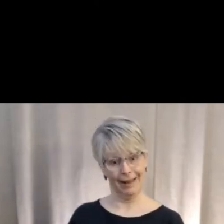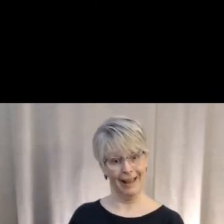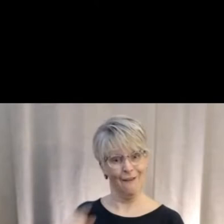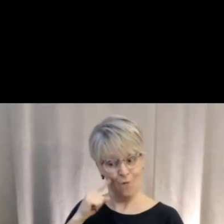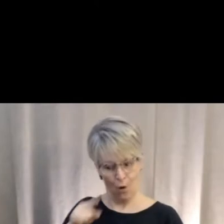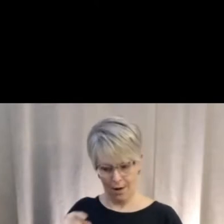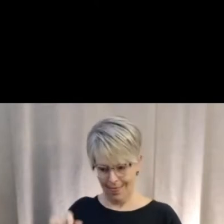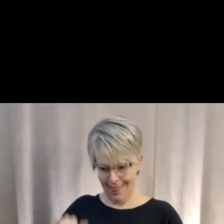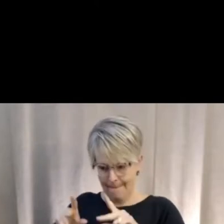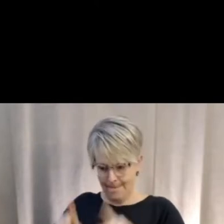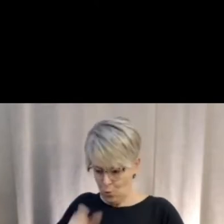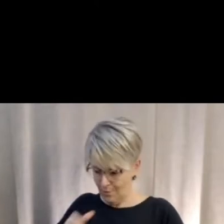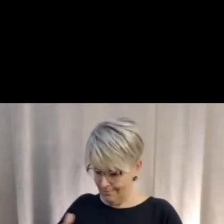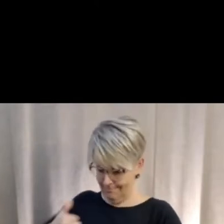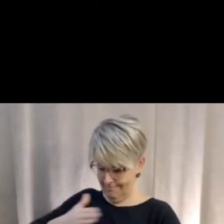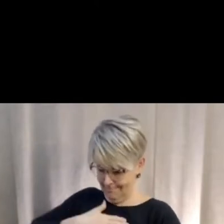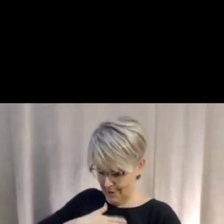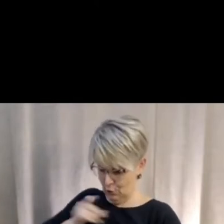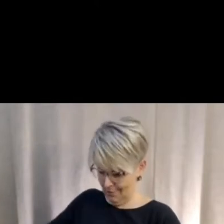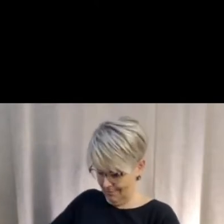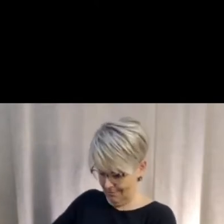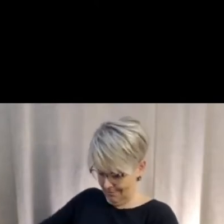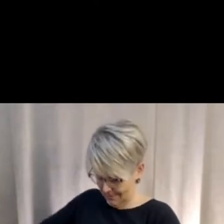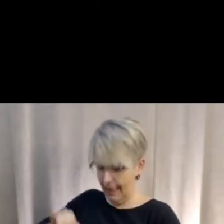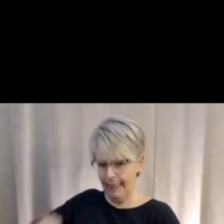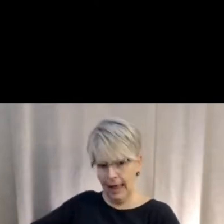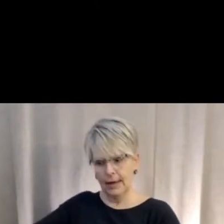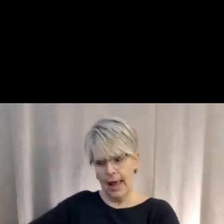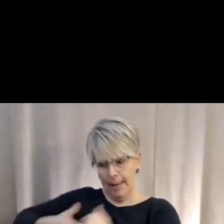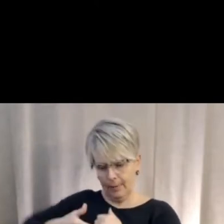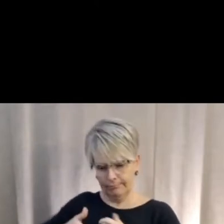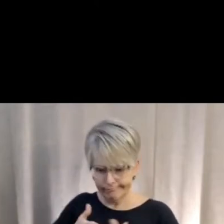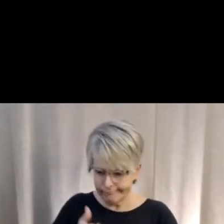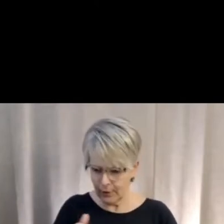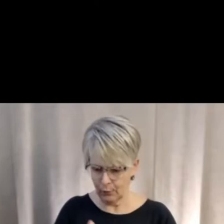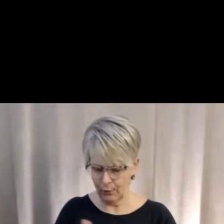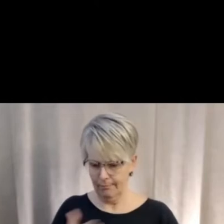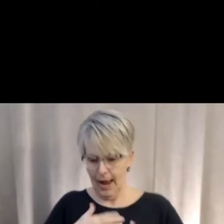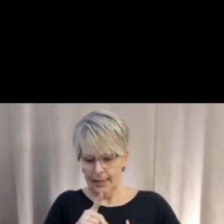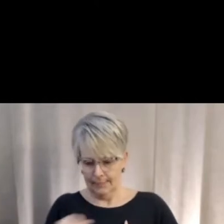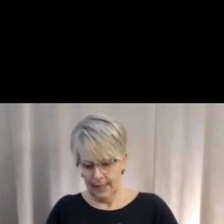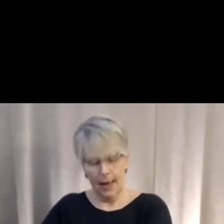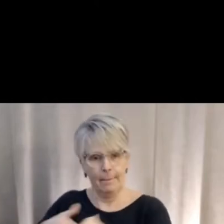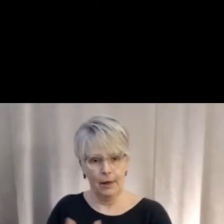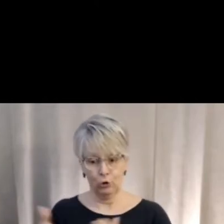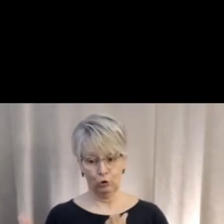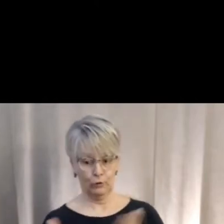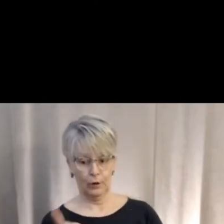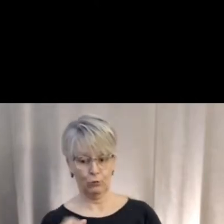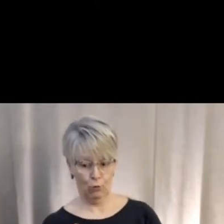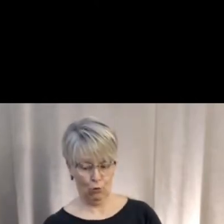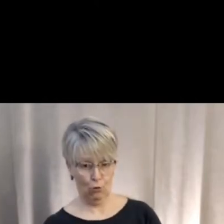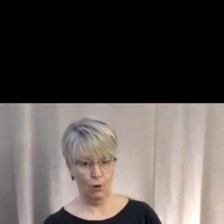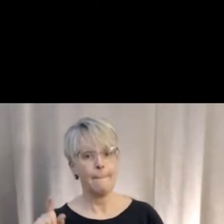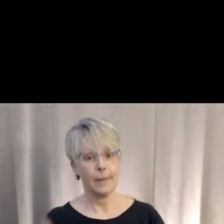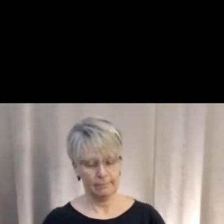its handler, to mitigate a disability. So a service dog to be qualified as one has to